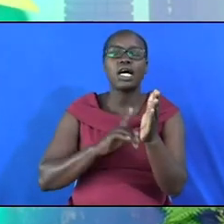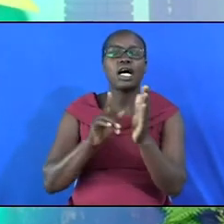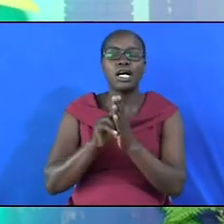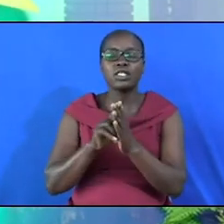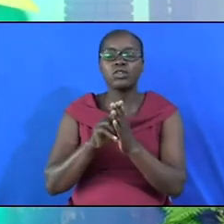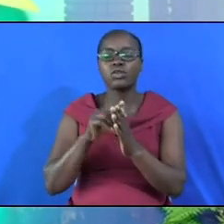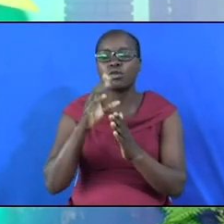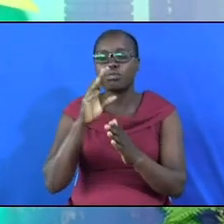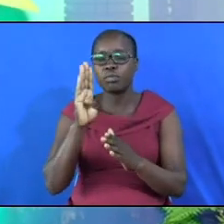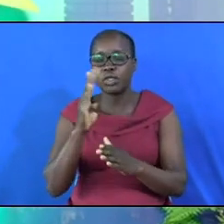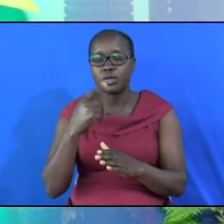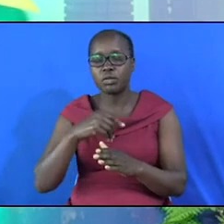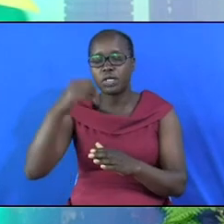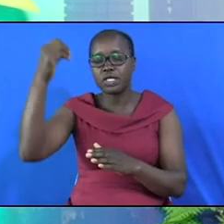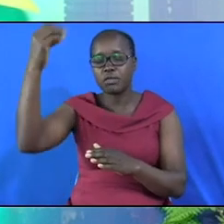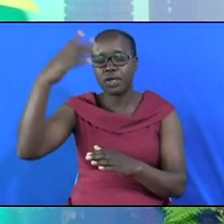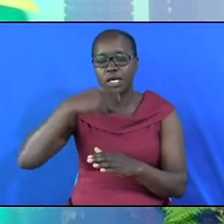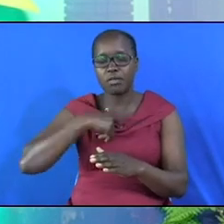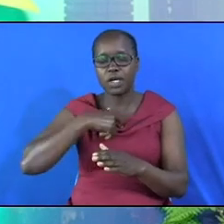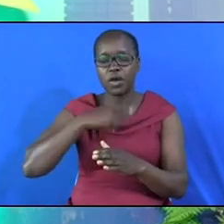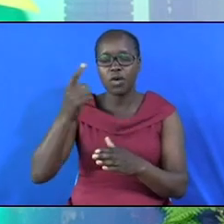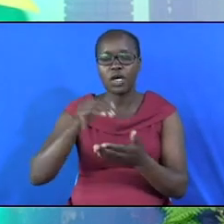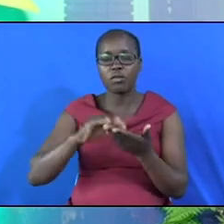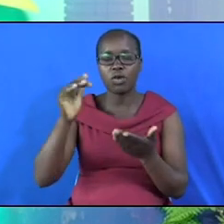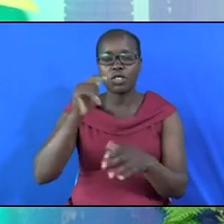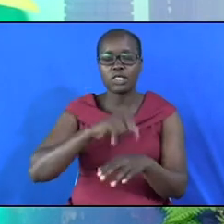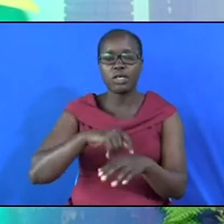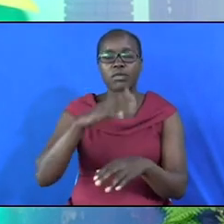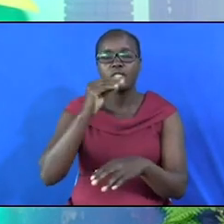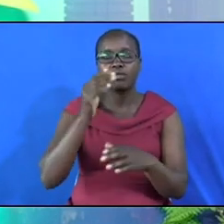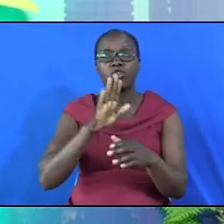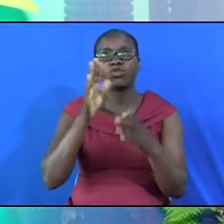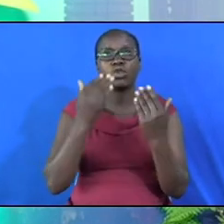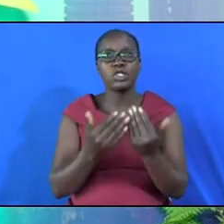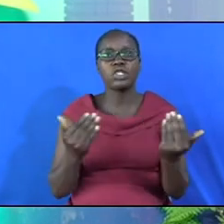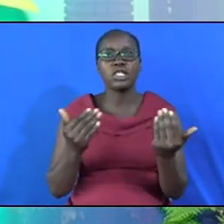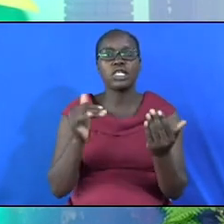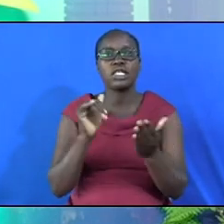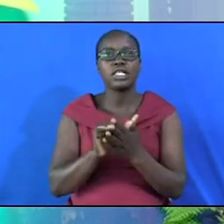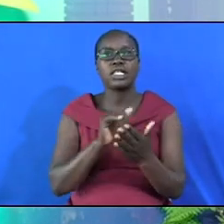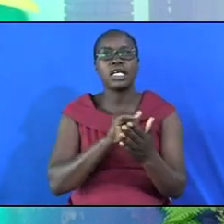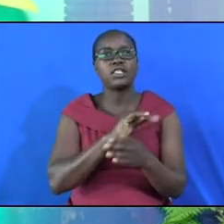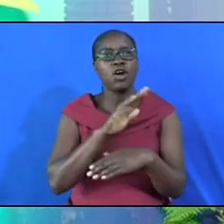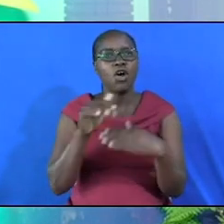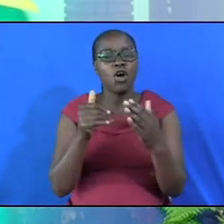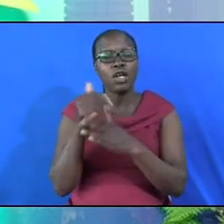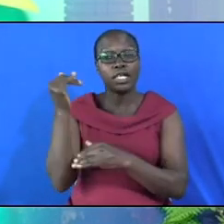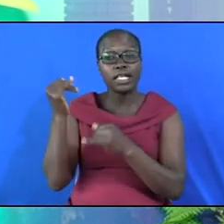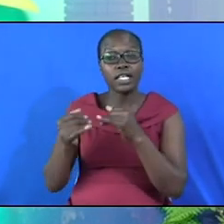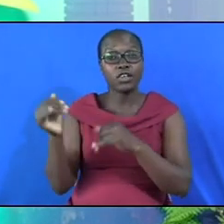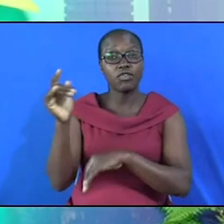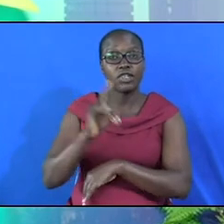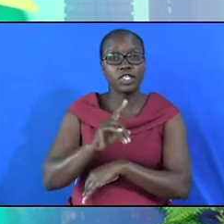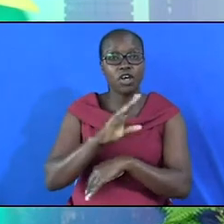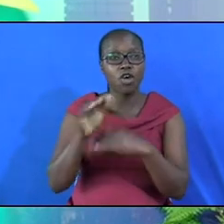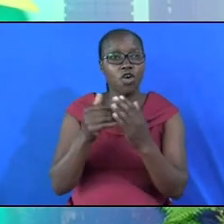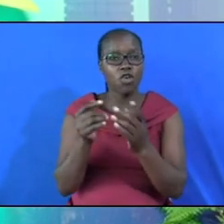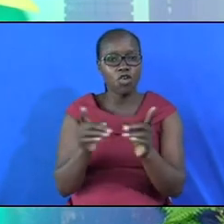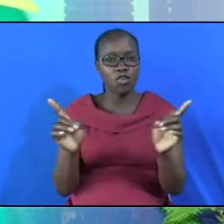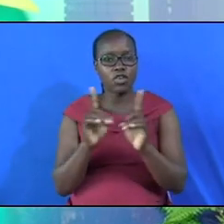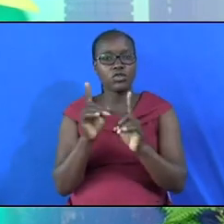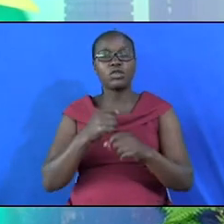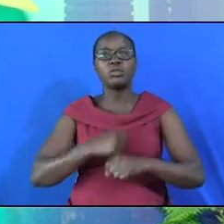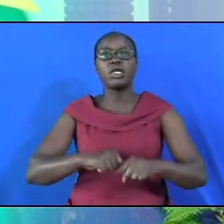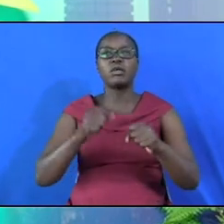me, may you inspire me one more time. May you speak to your children that, Lord, at the end of the day, all of us will be